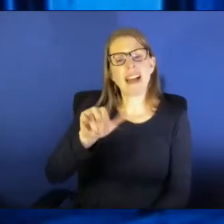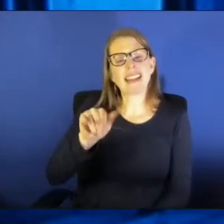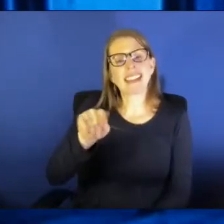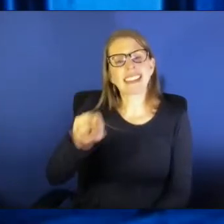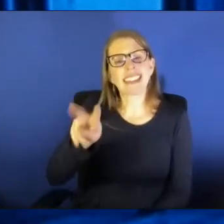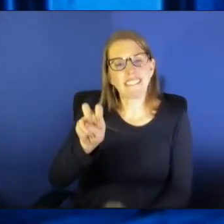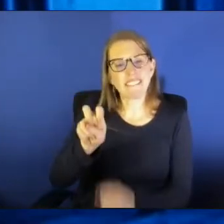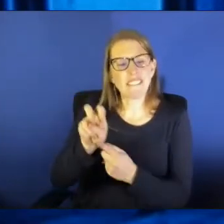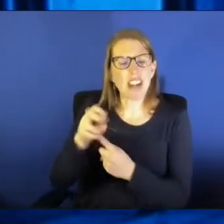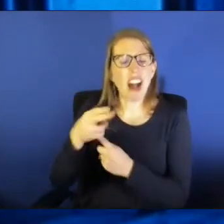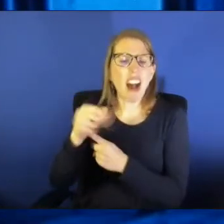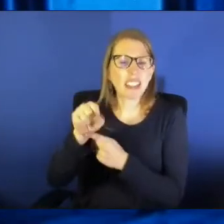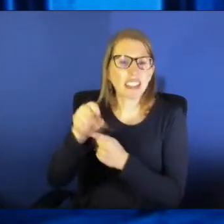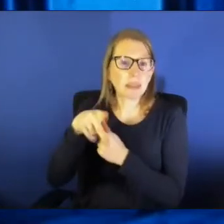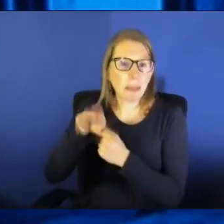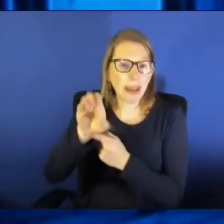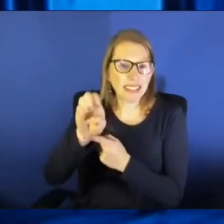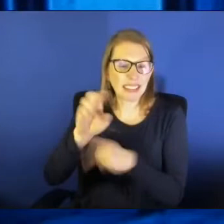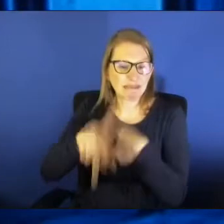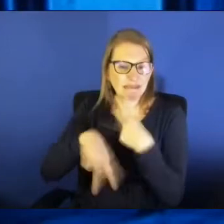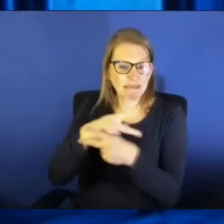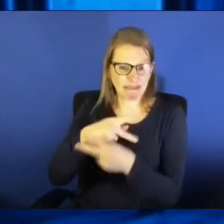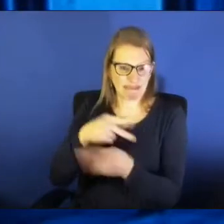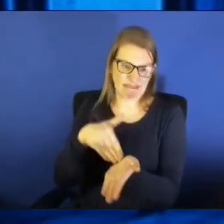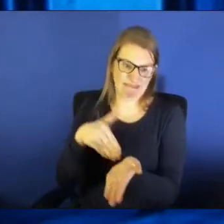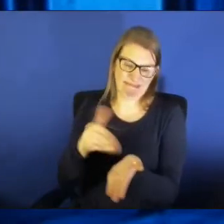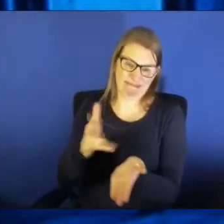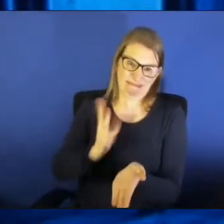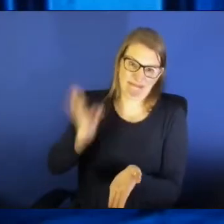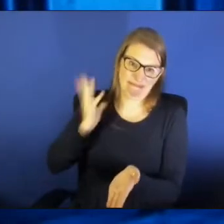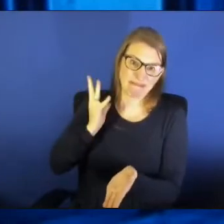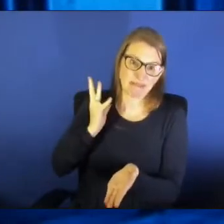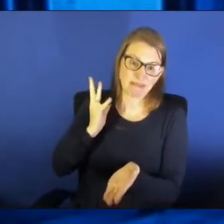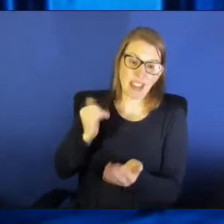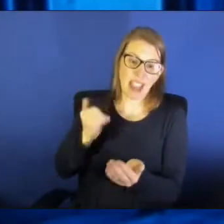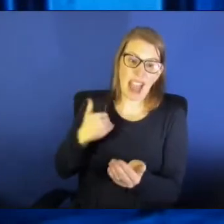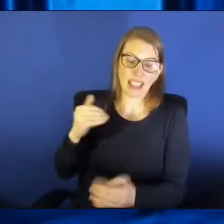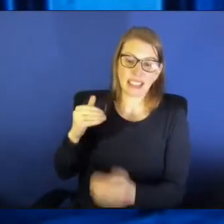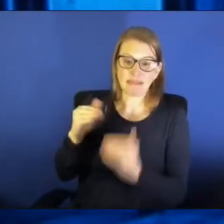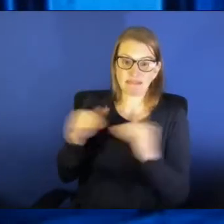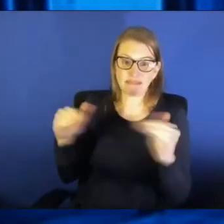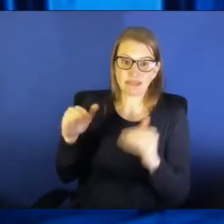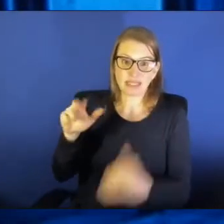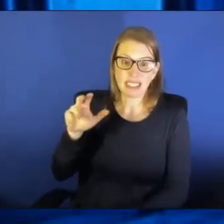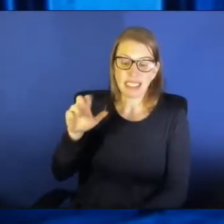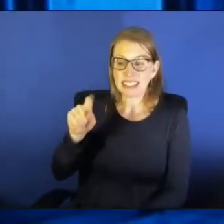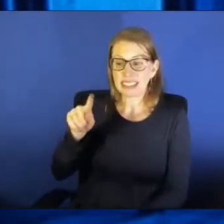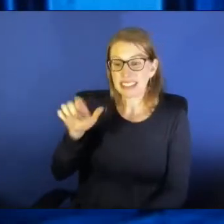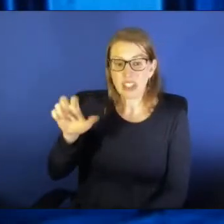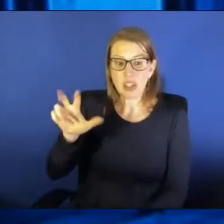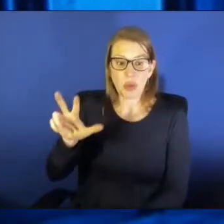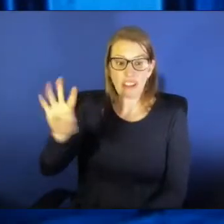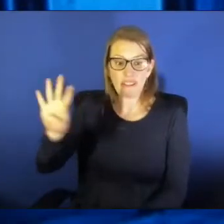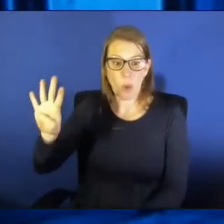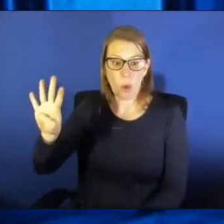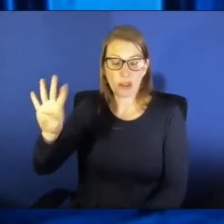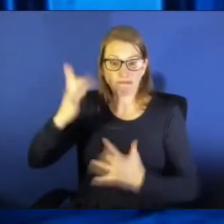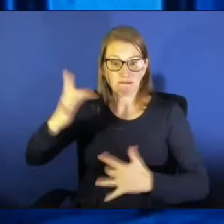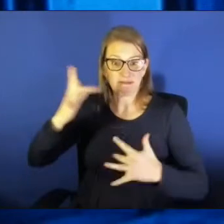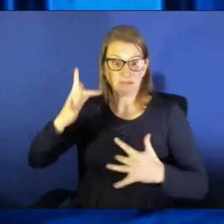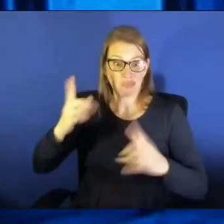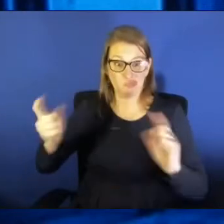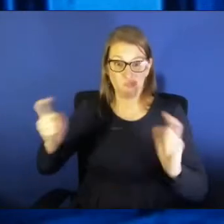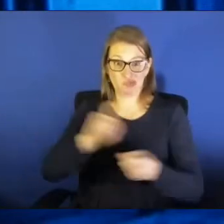of physician to those that had higher stage disease. And that's just not the case in 2022. We expect